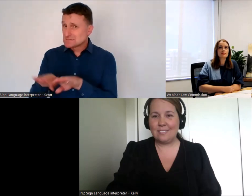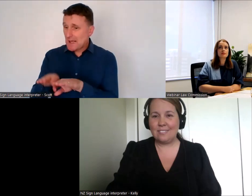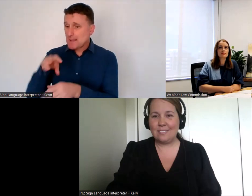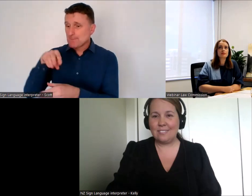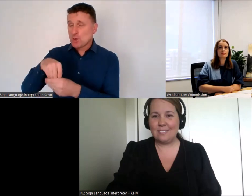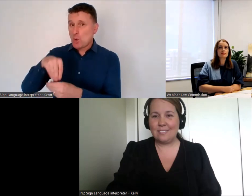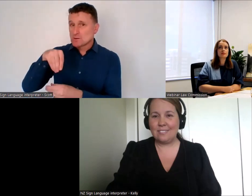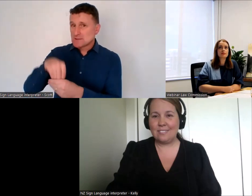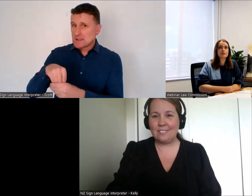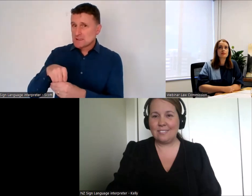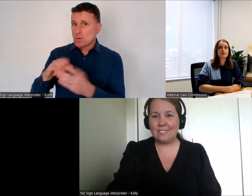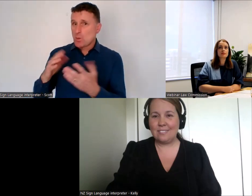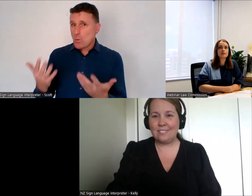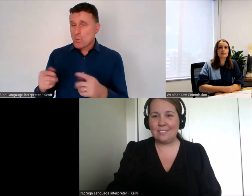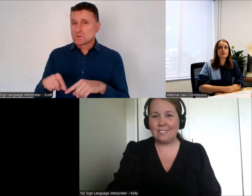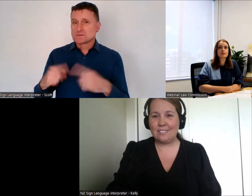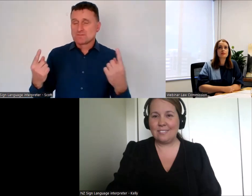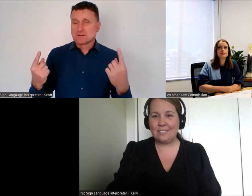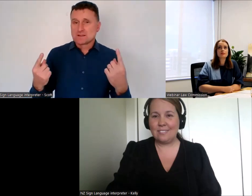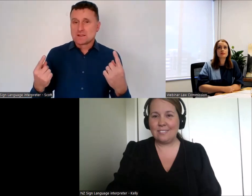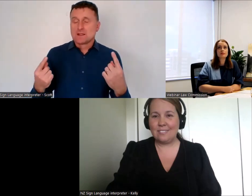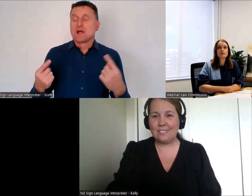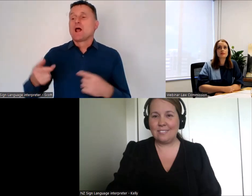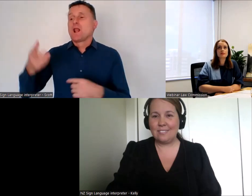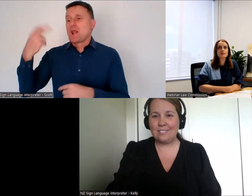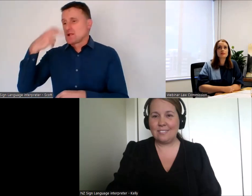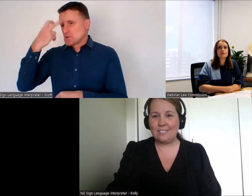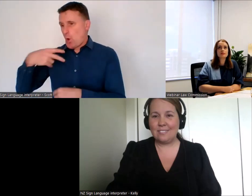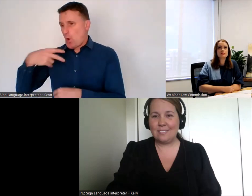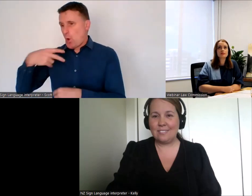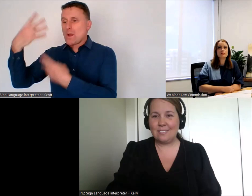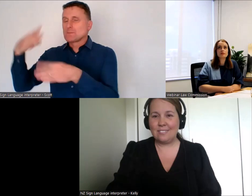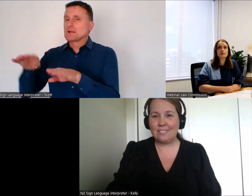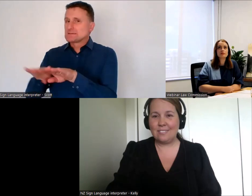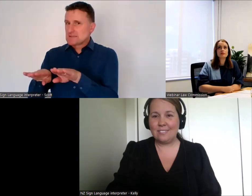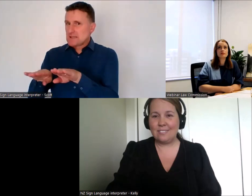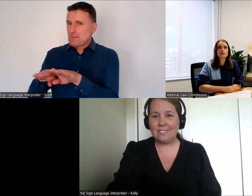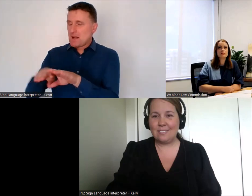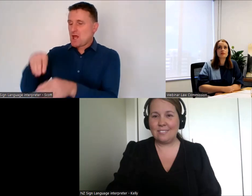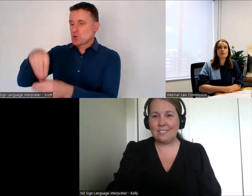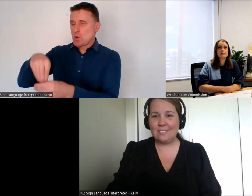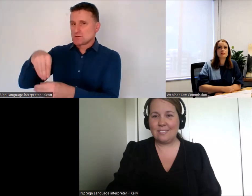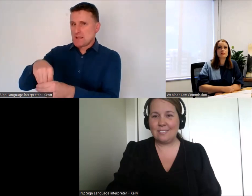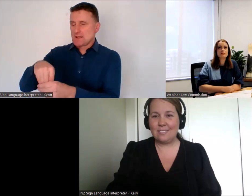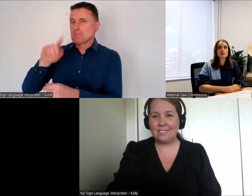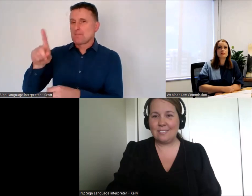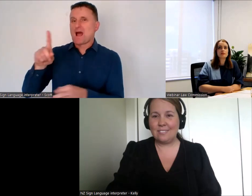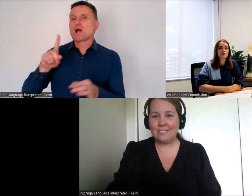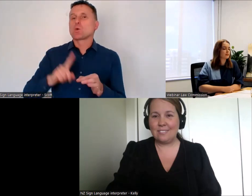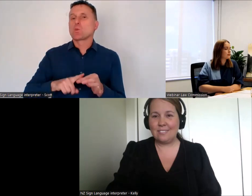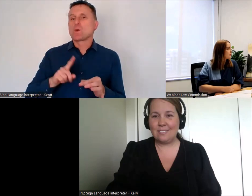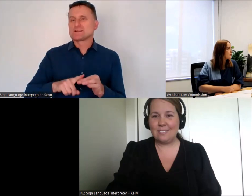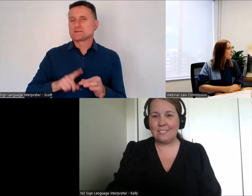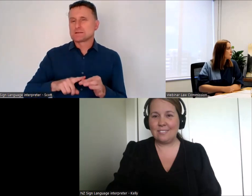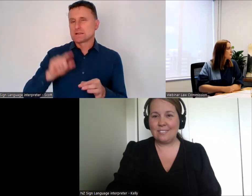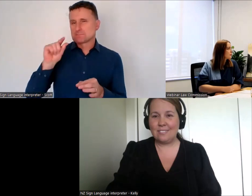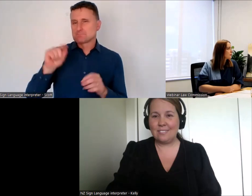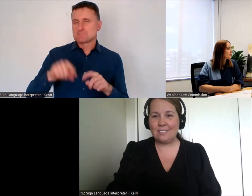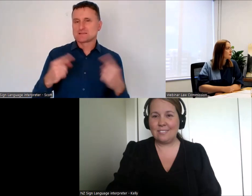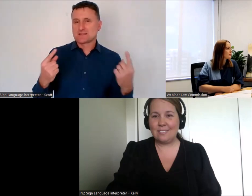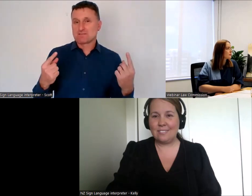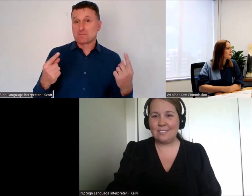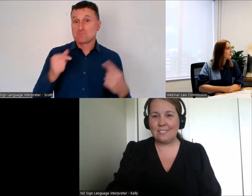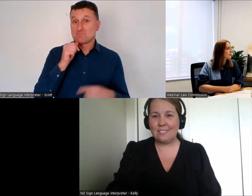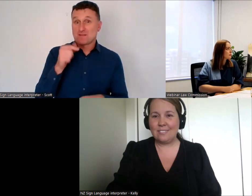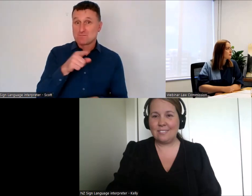largely the same, except for the questions. So there were a few questions last time which were different to these ones. So if you're interested in